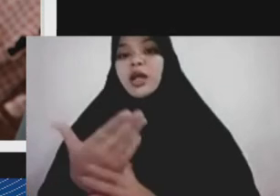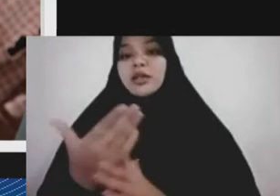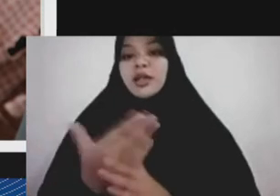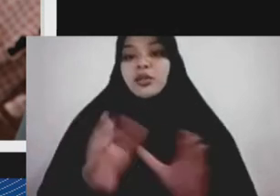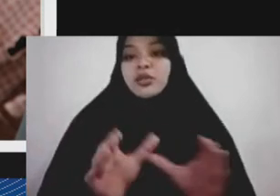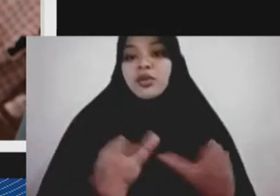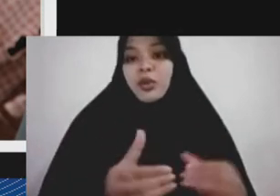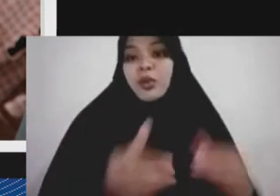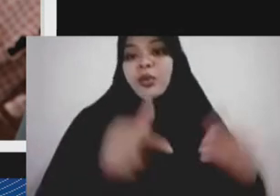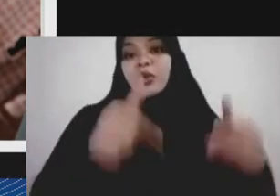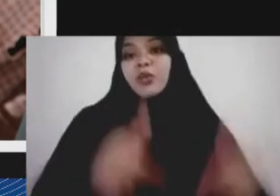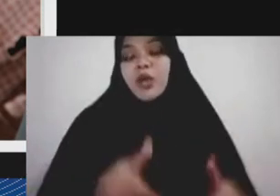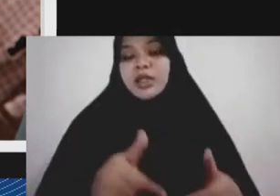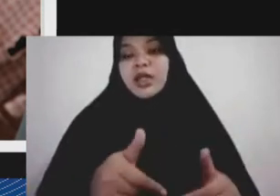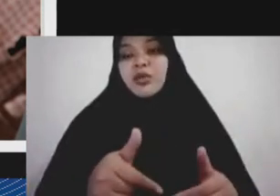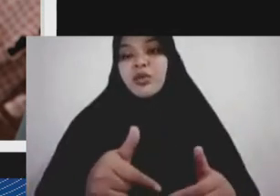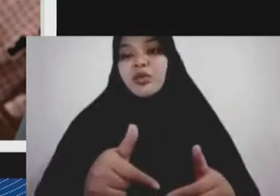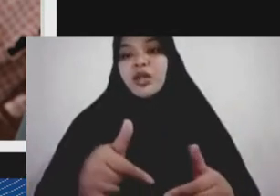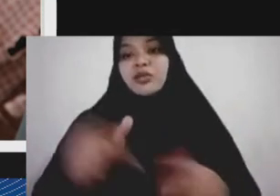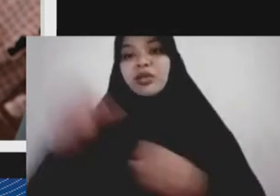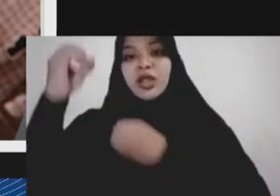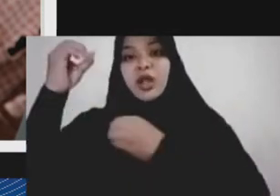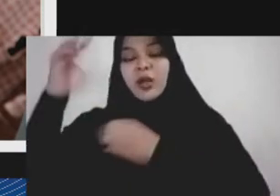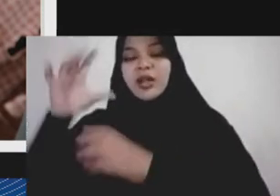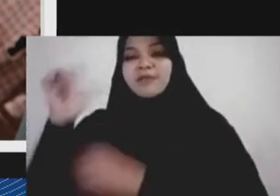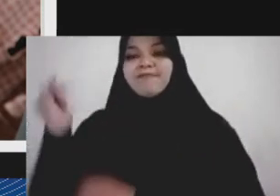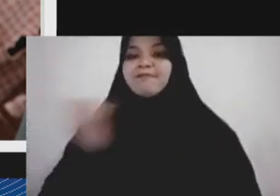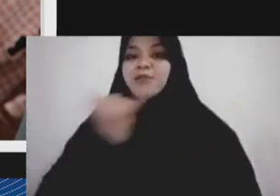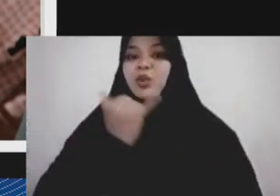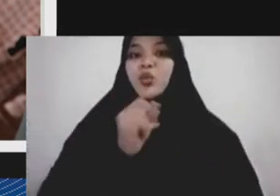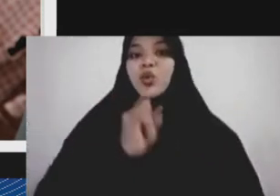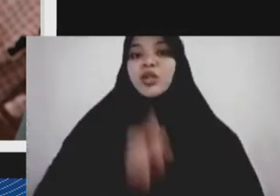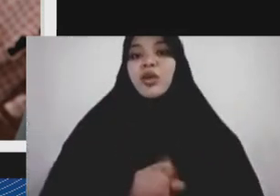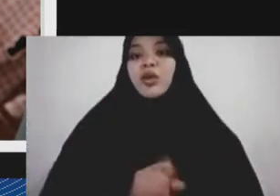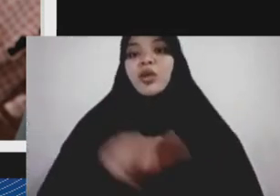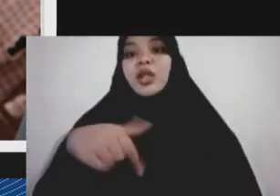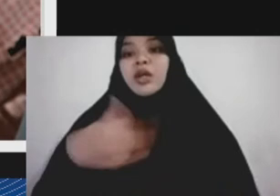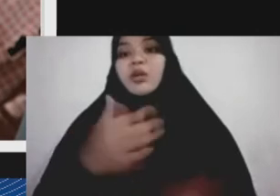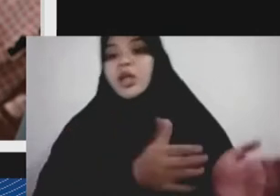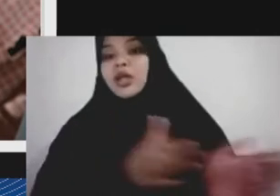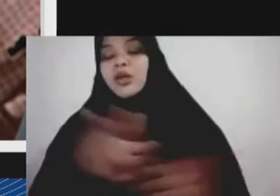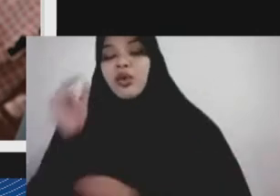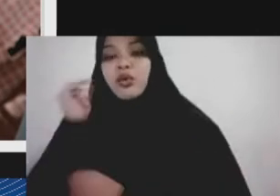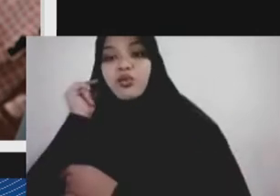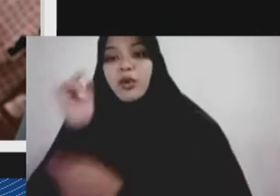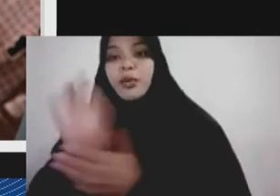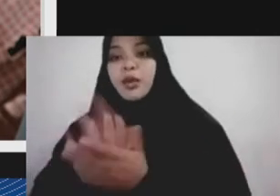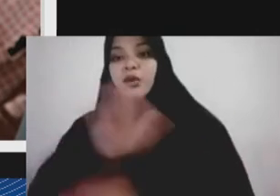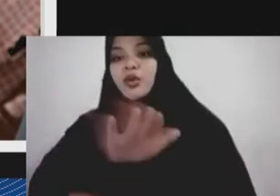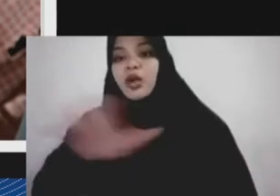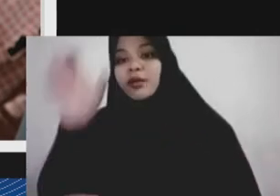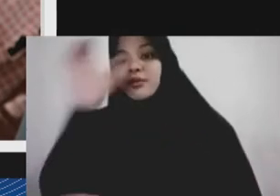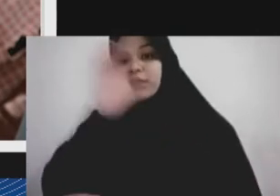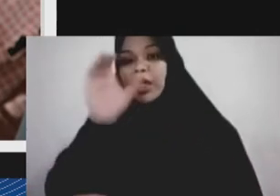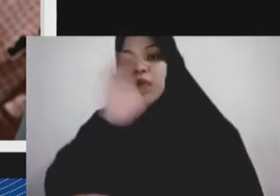providing misinformation about COVID-19, and preventing women and children from seeking medical